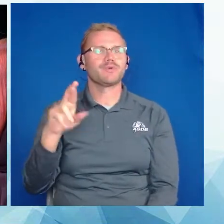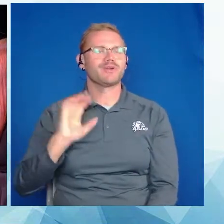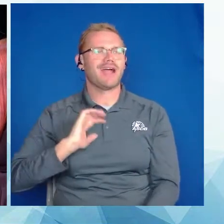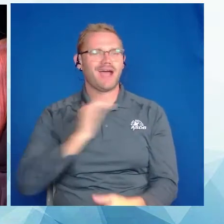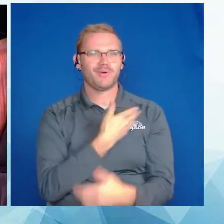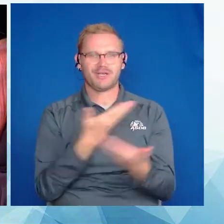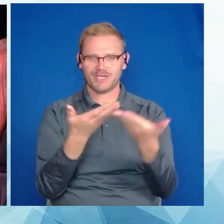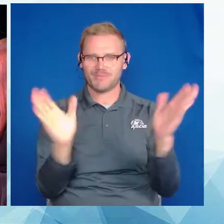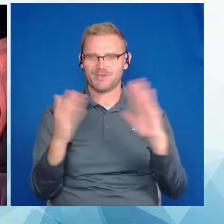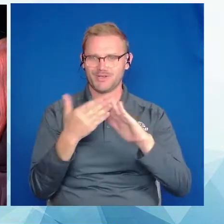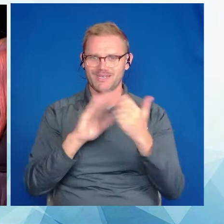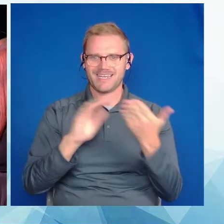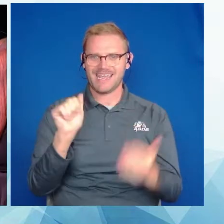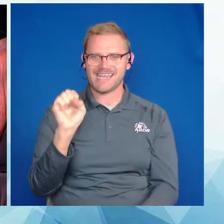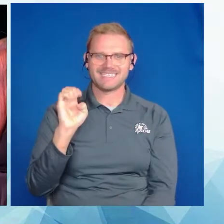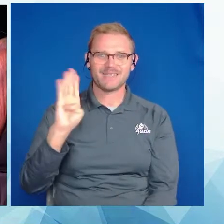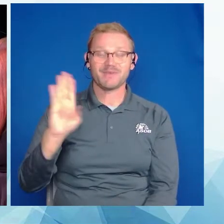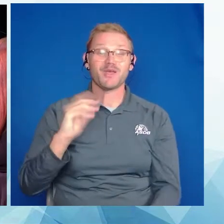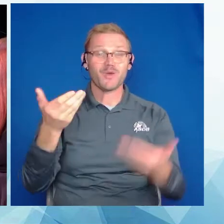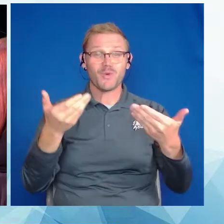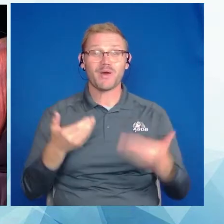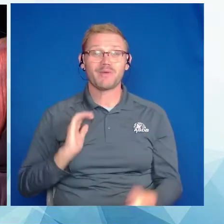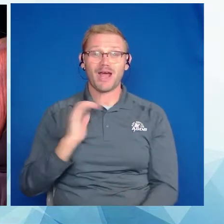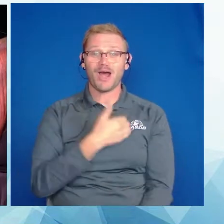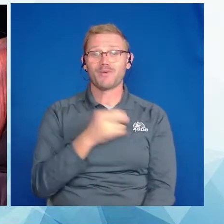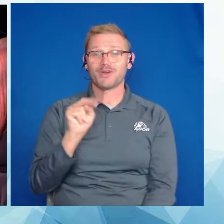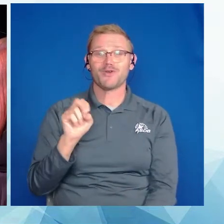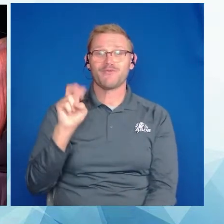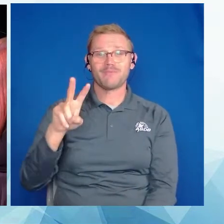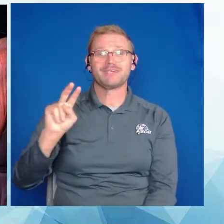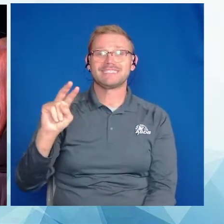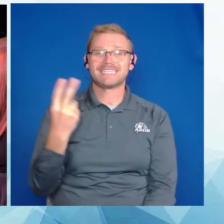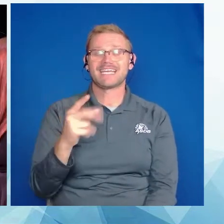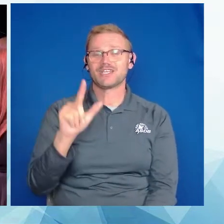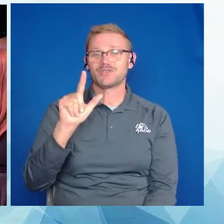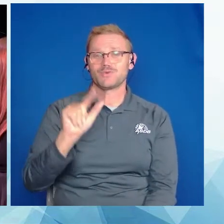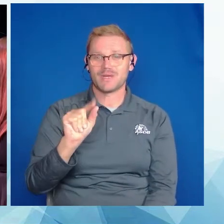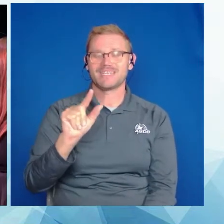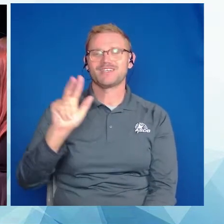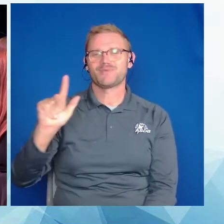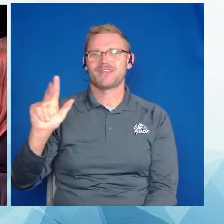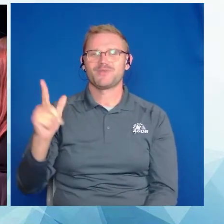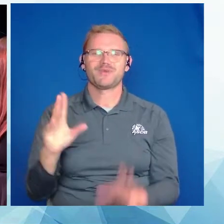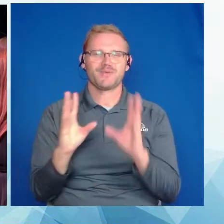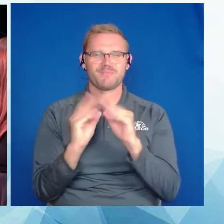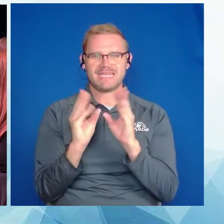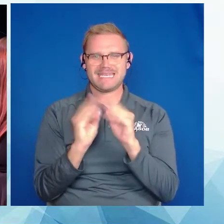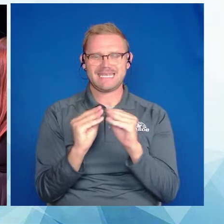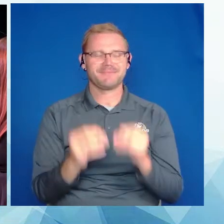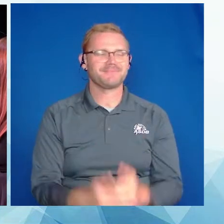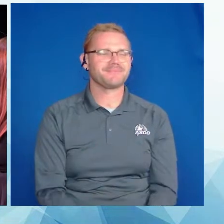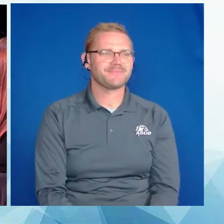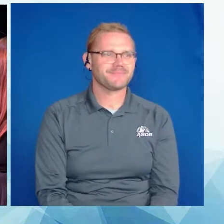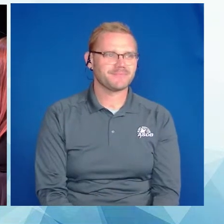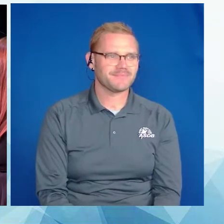community. Welcome to our November 2nd, 2023 board meeting.